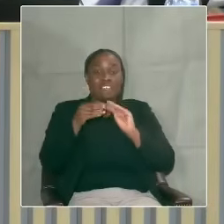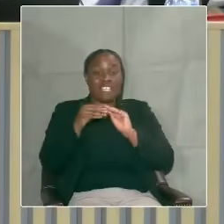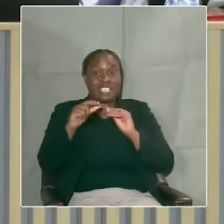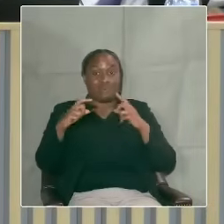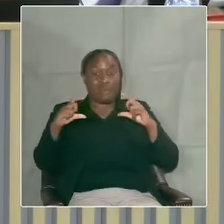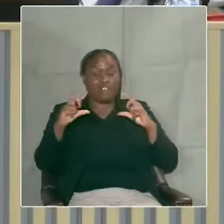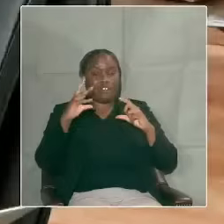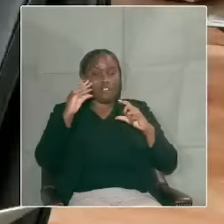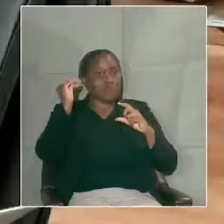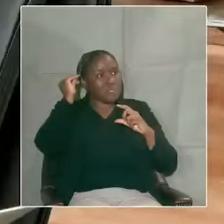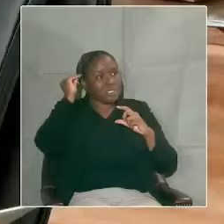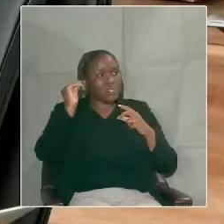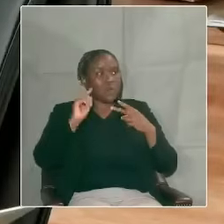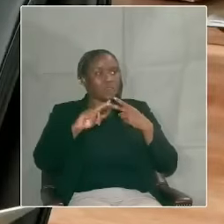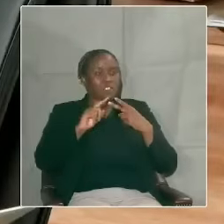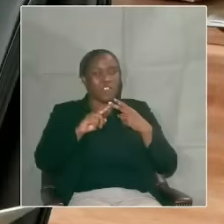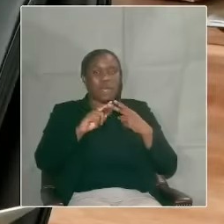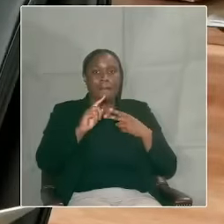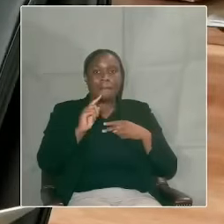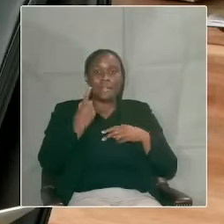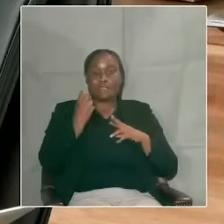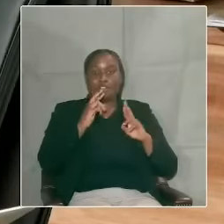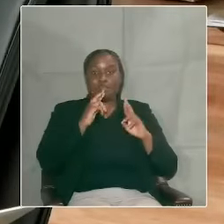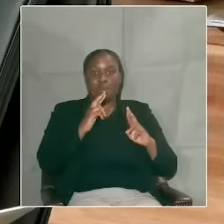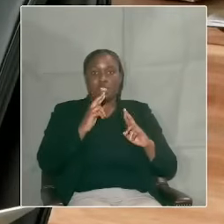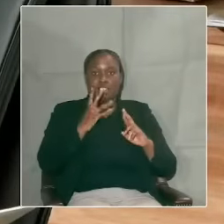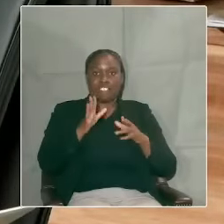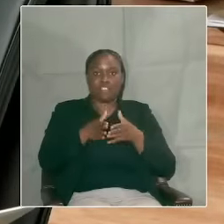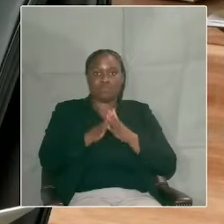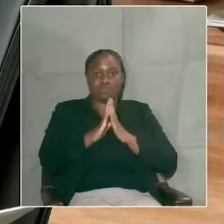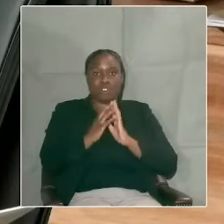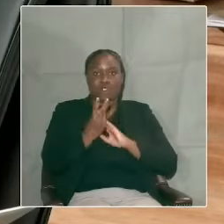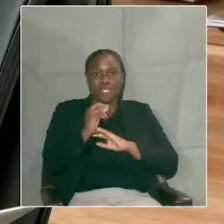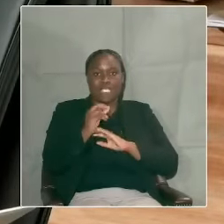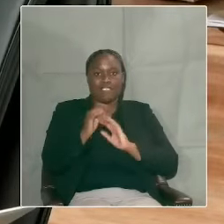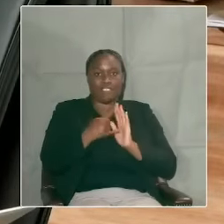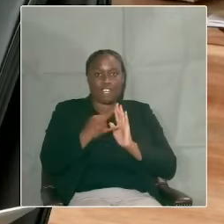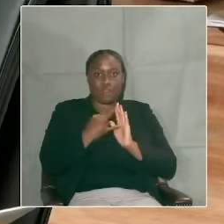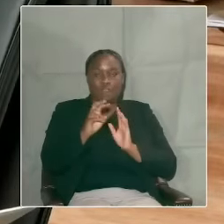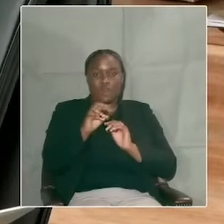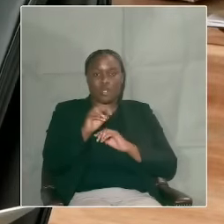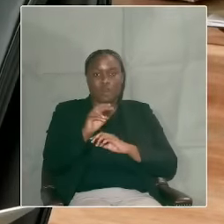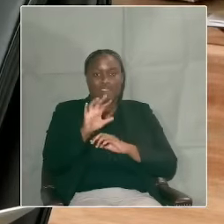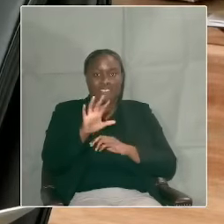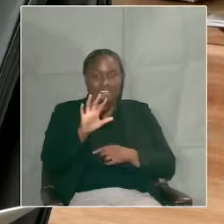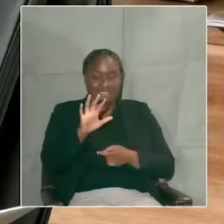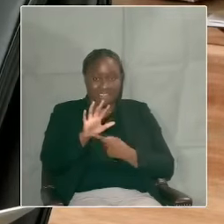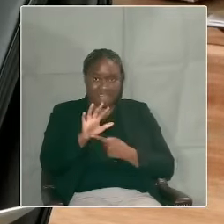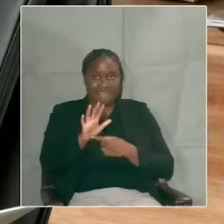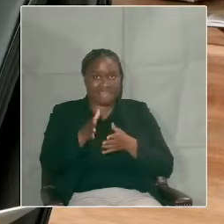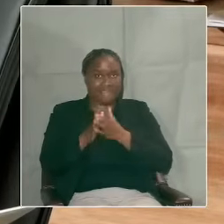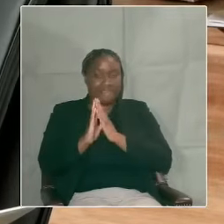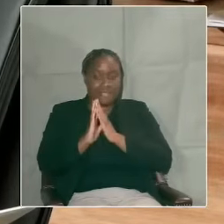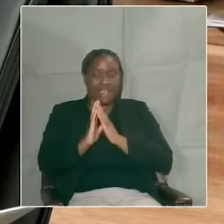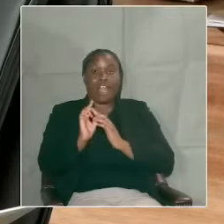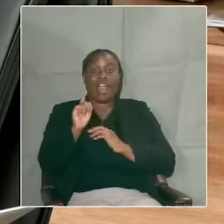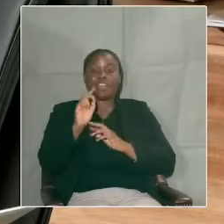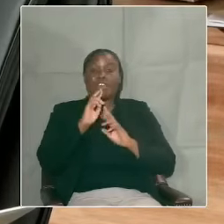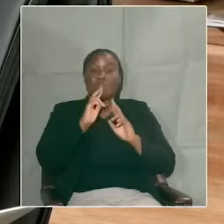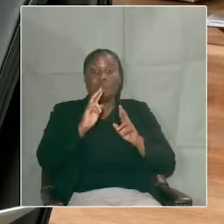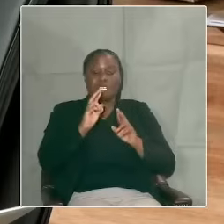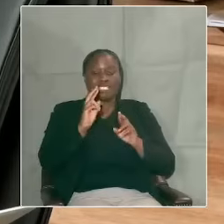It's further noted that a preliminary report has been requested by 20 January 2025, and the report is